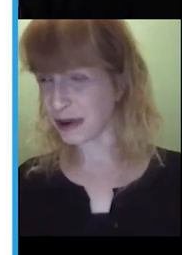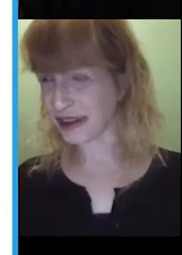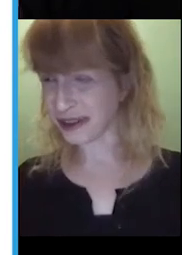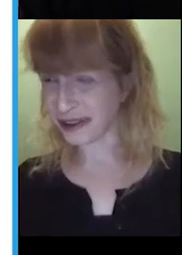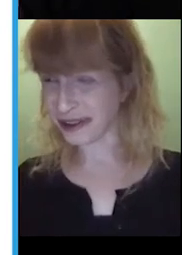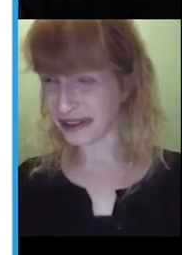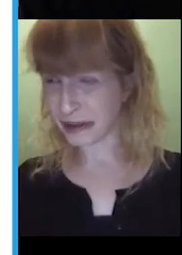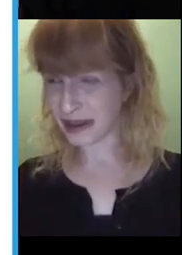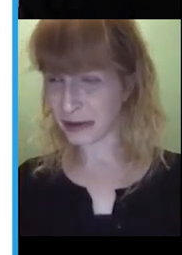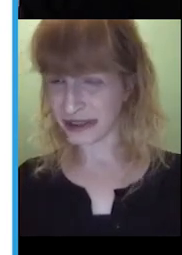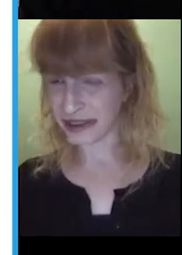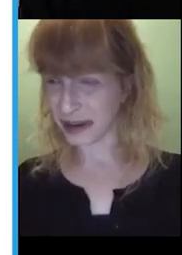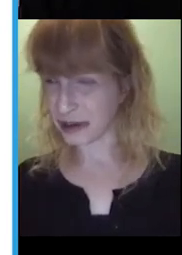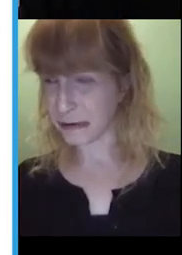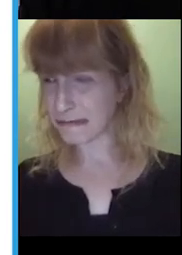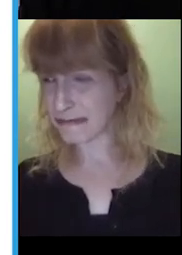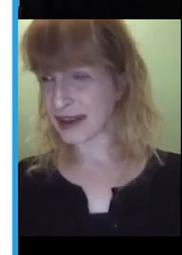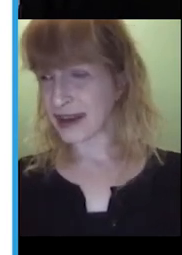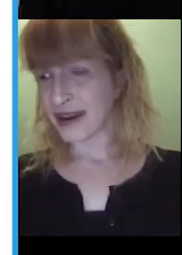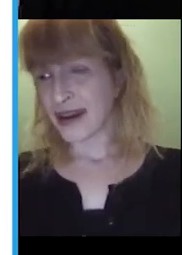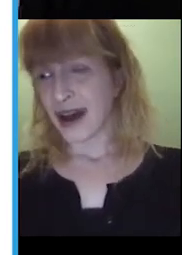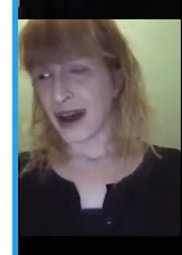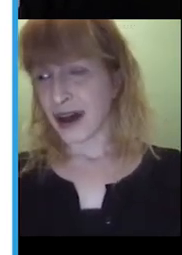hopefully, we won't have to go to the sign bank, but we'll see how we go.